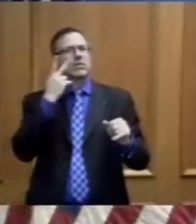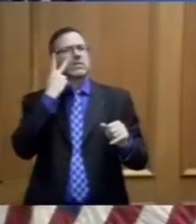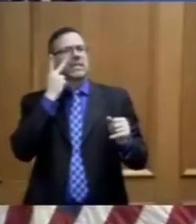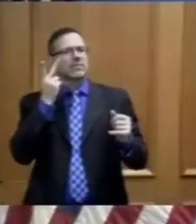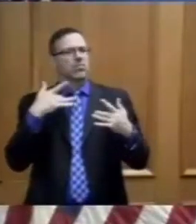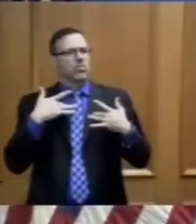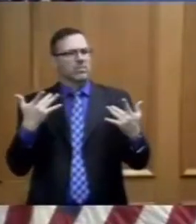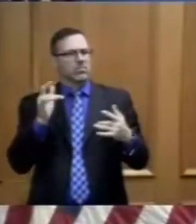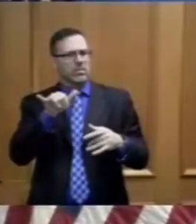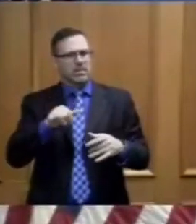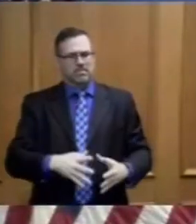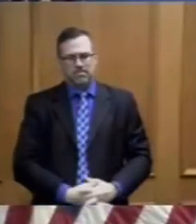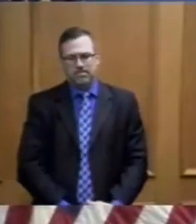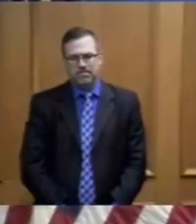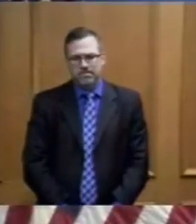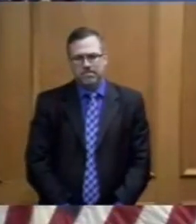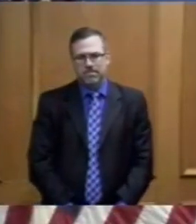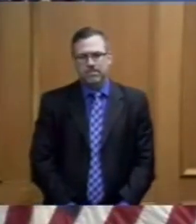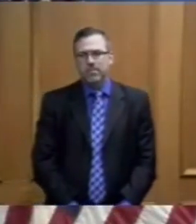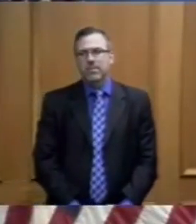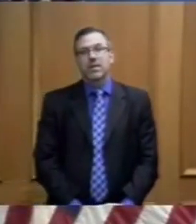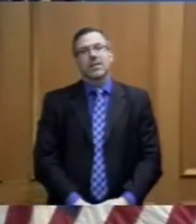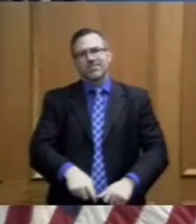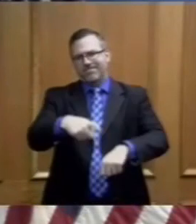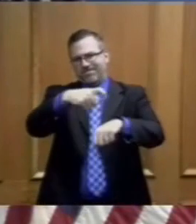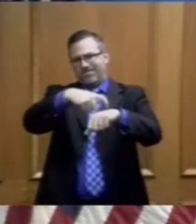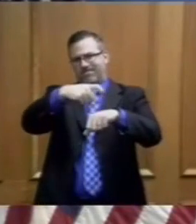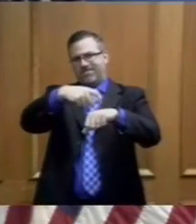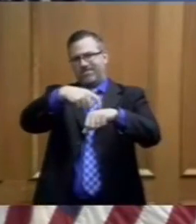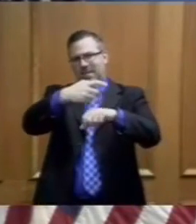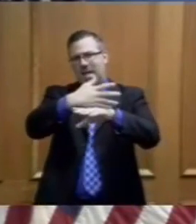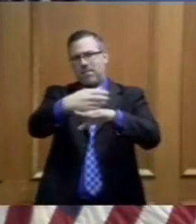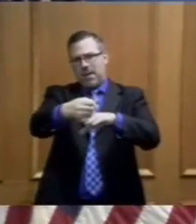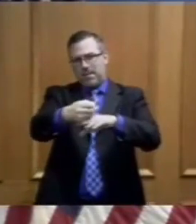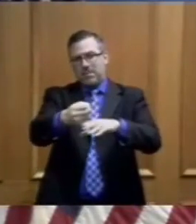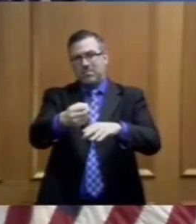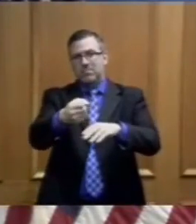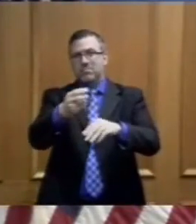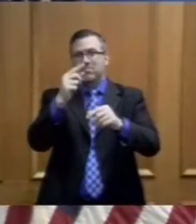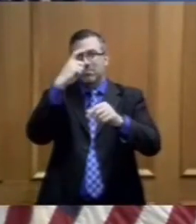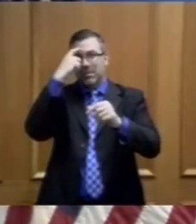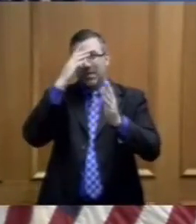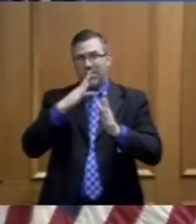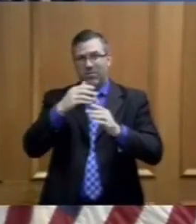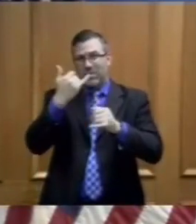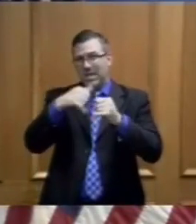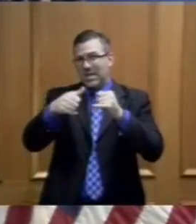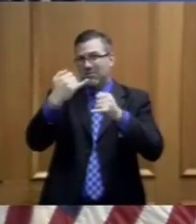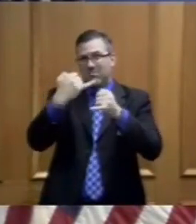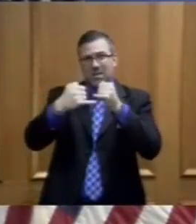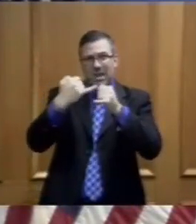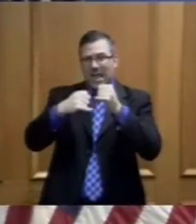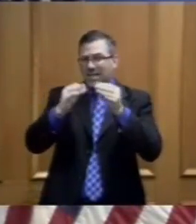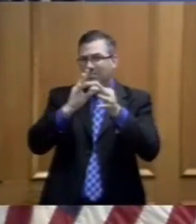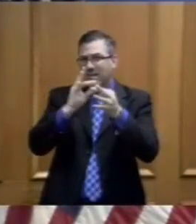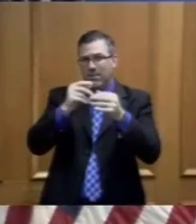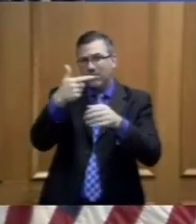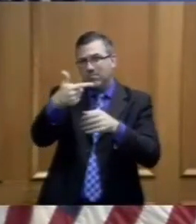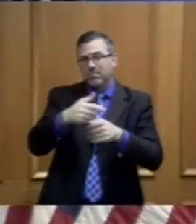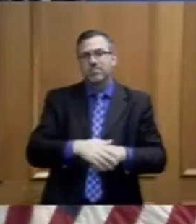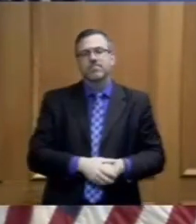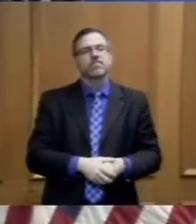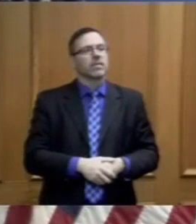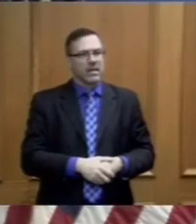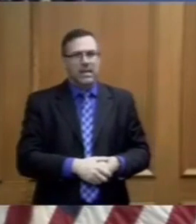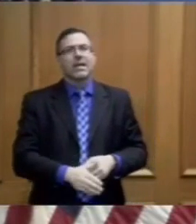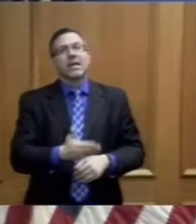Thank you. That's all the time we have for questions today. Governor, if you would like to make a closing statement. Thank you. Thank you all for being